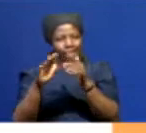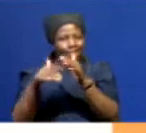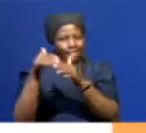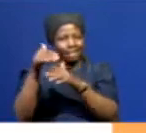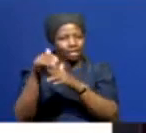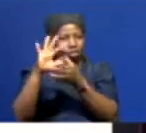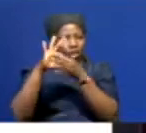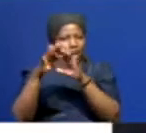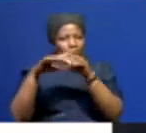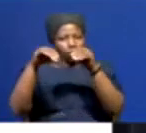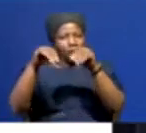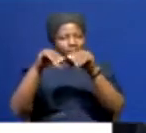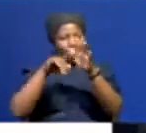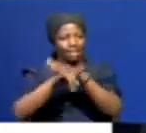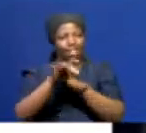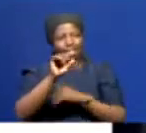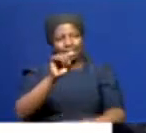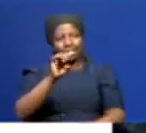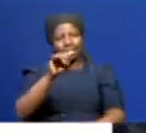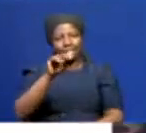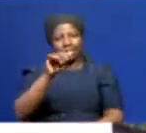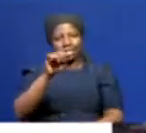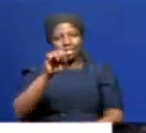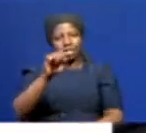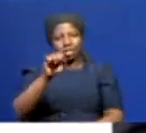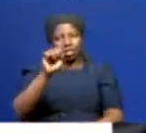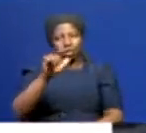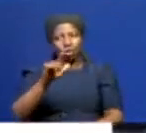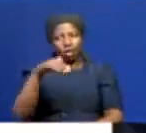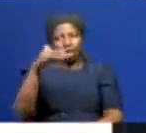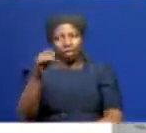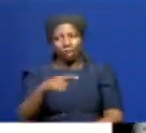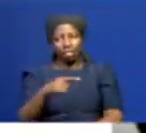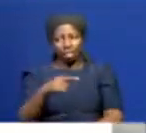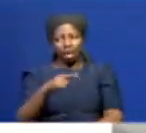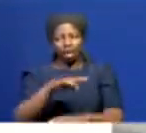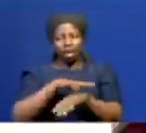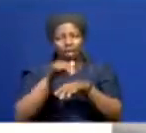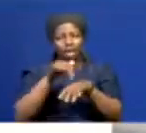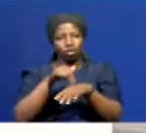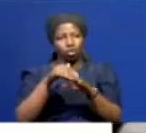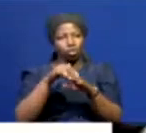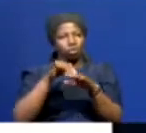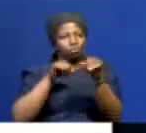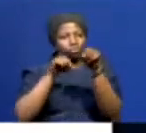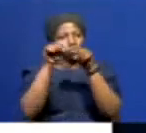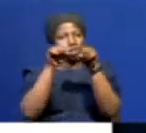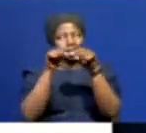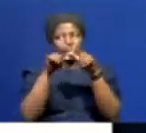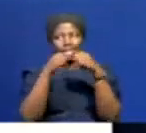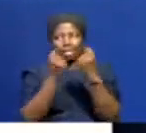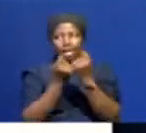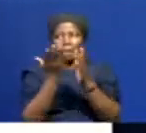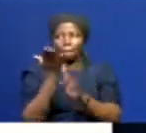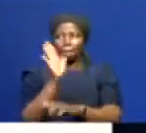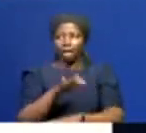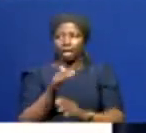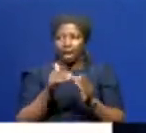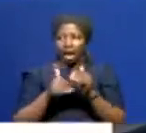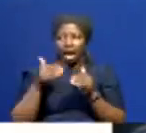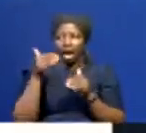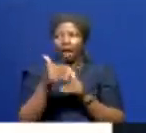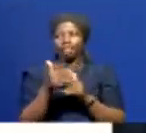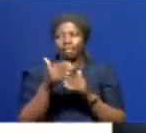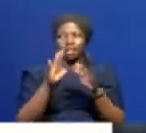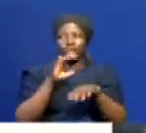Senegal. 1, 2, 3! Heat Squad! The national boxing team Heat Squad arrived back home Monday after bagging 7 bronze medals at the just